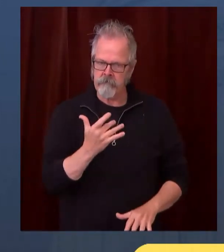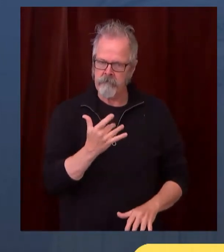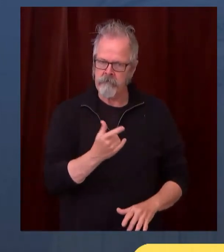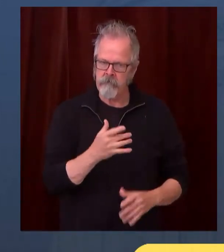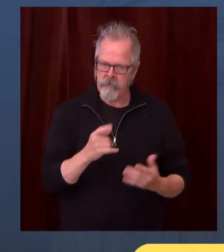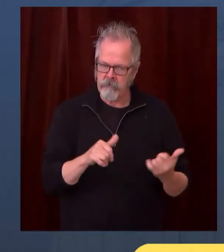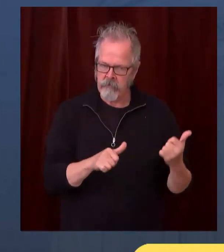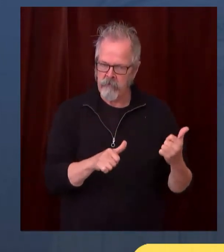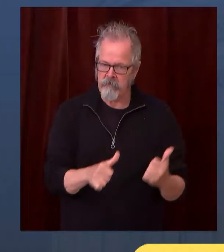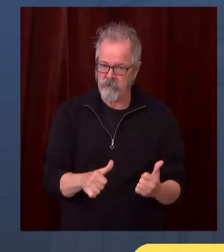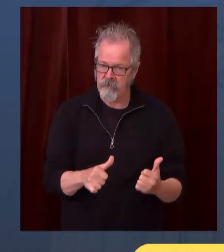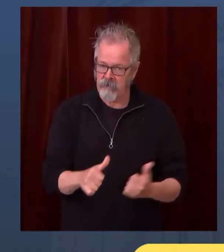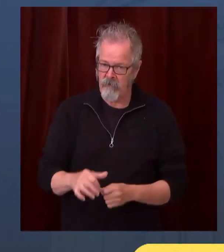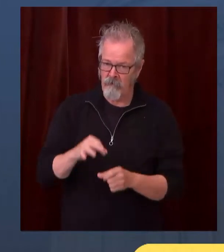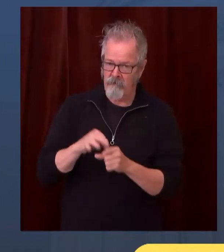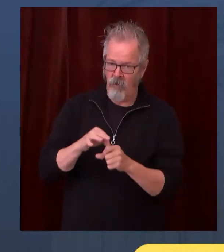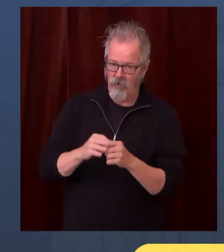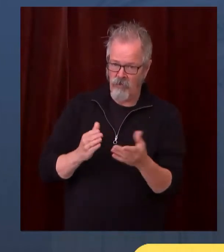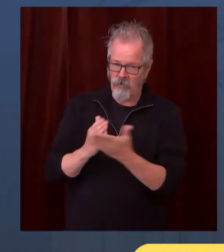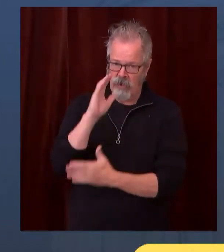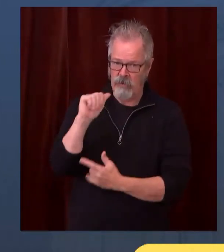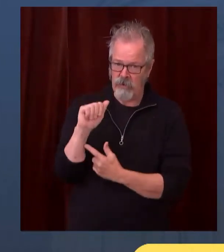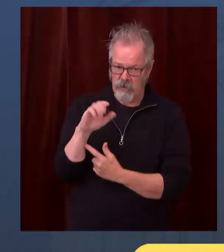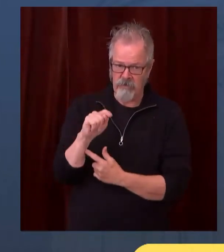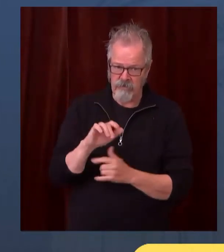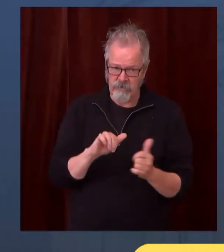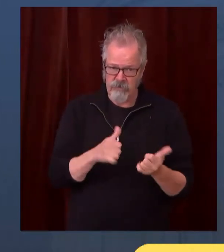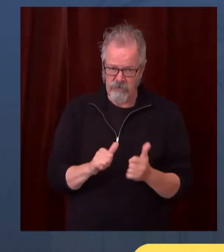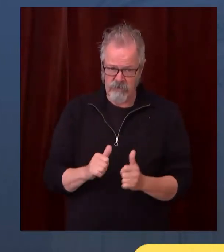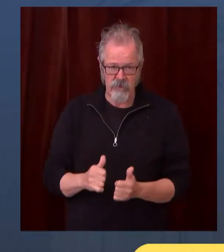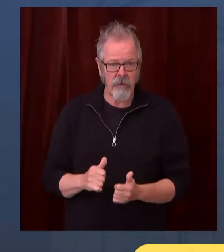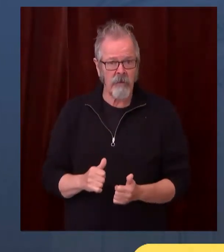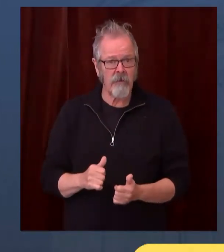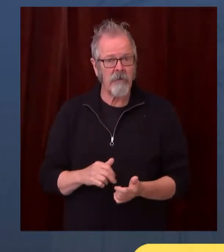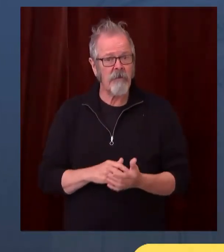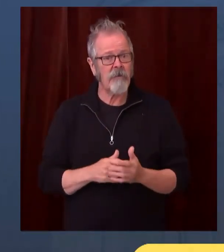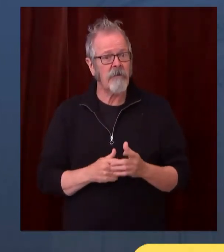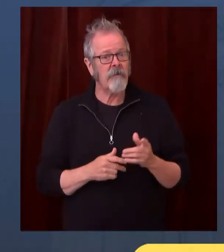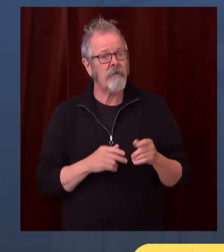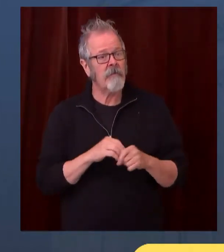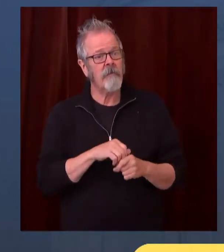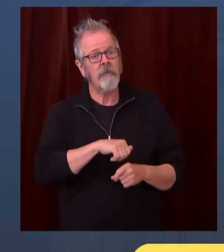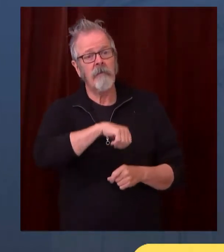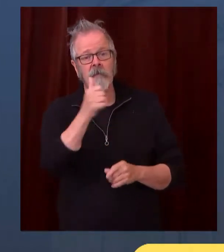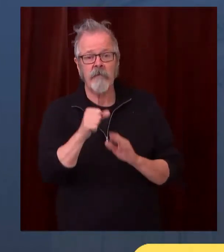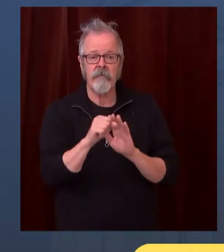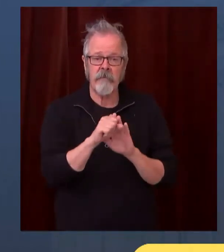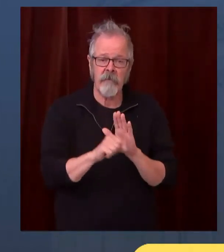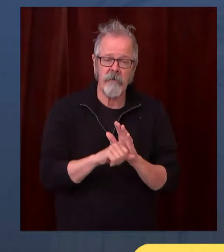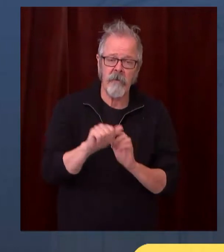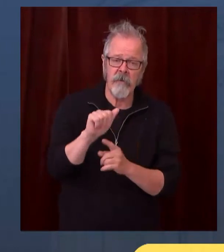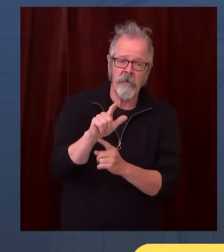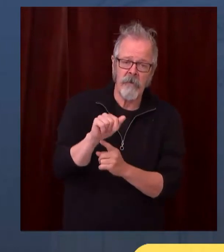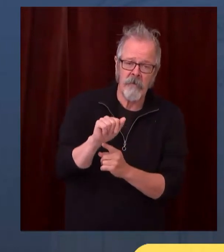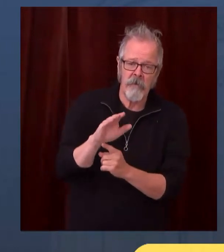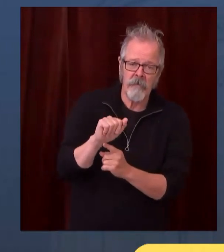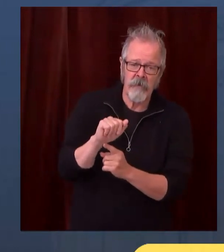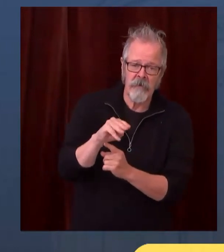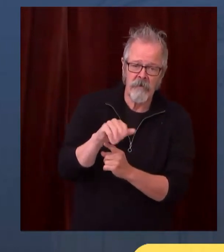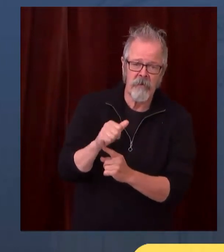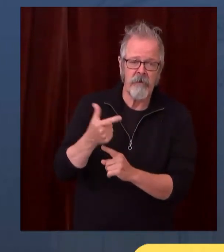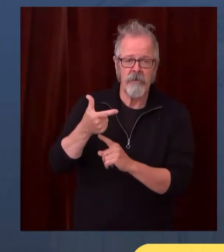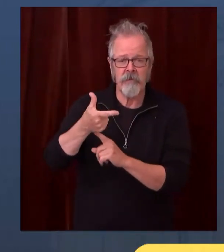our rights that are being violated by the diminution and the gutting of the Voting Rights Act. And today, unfortunately, we